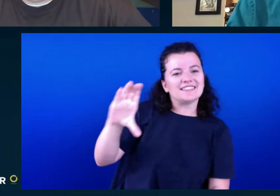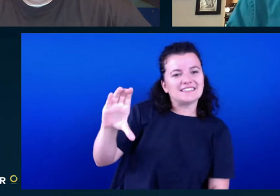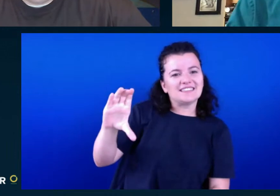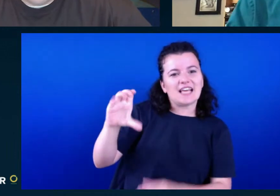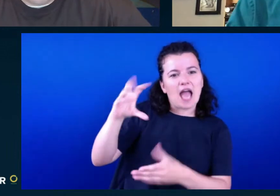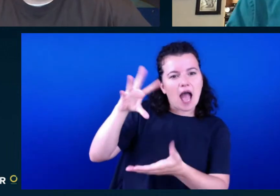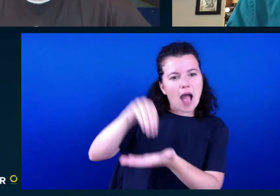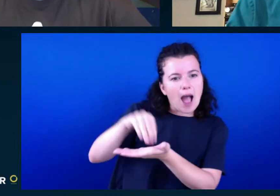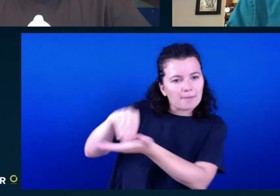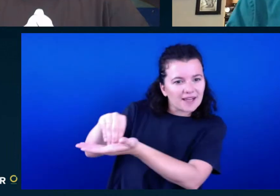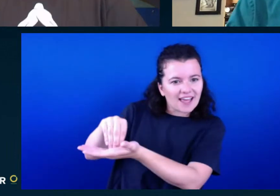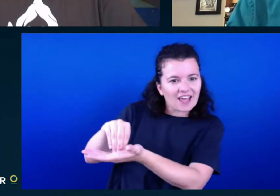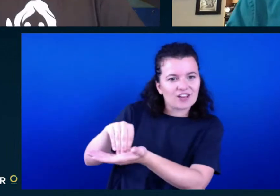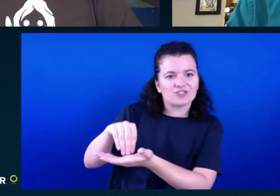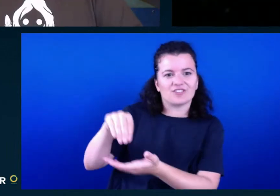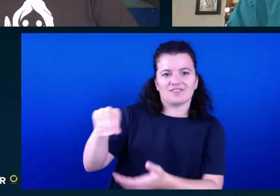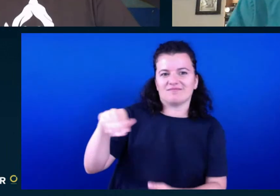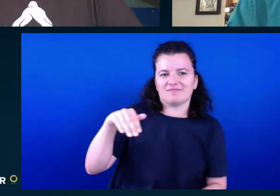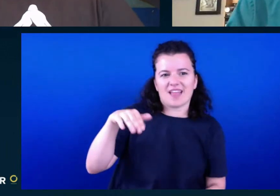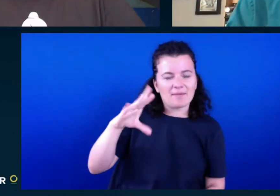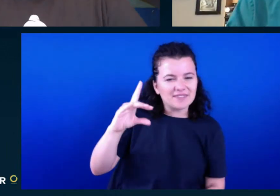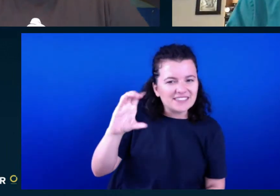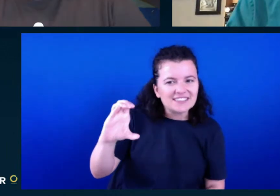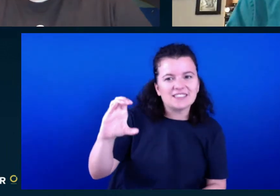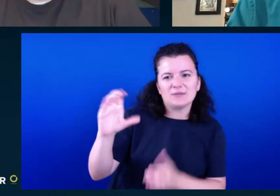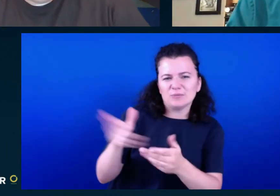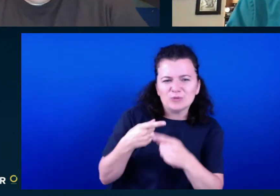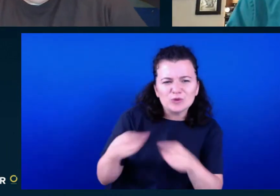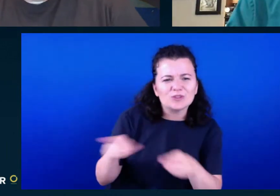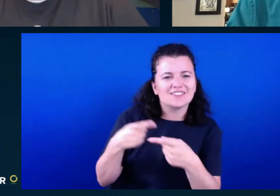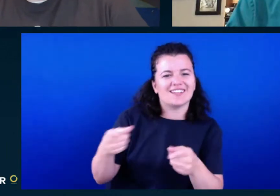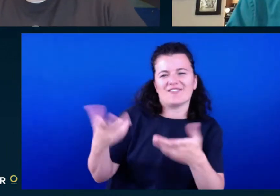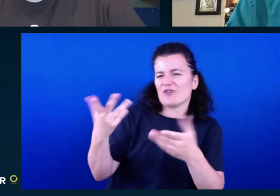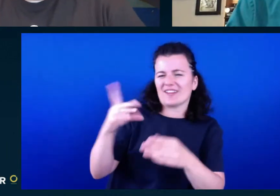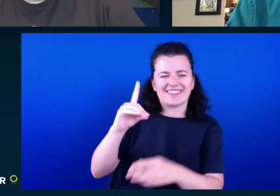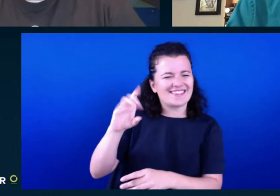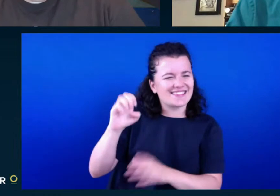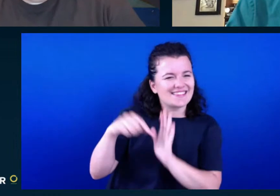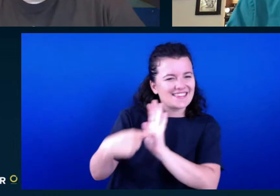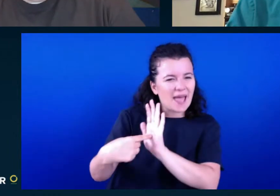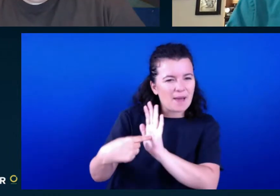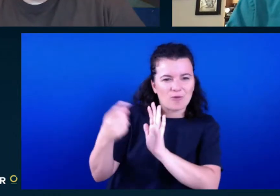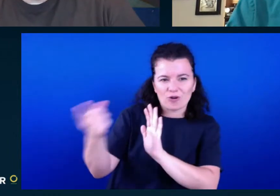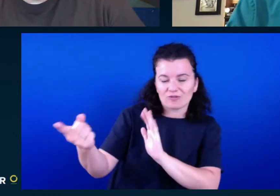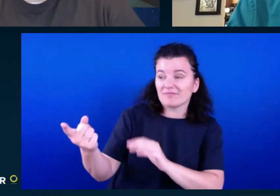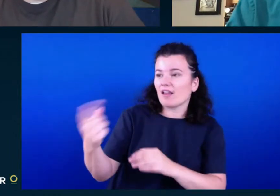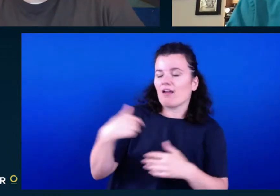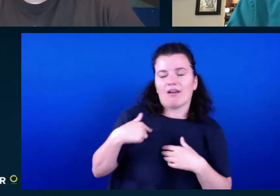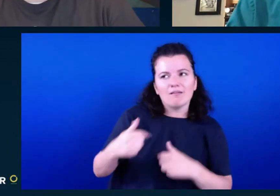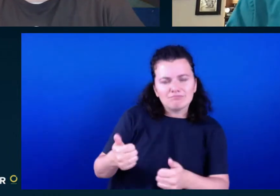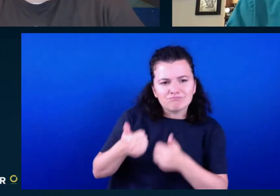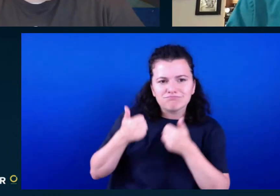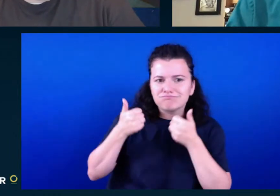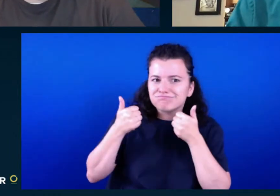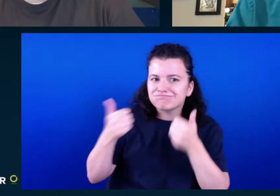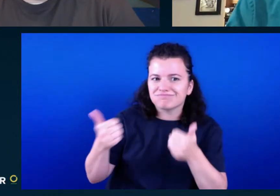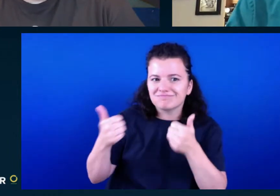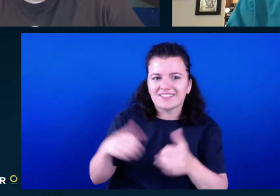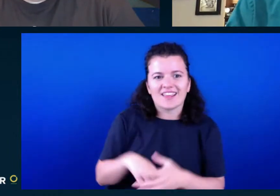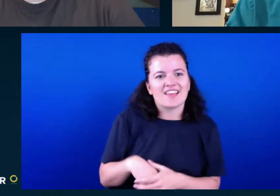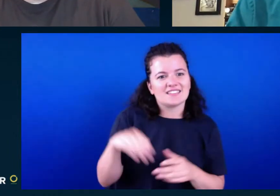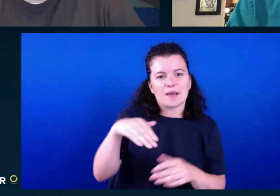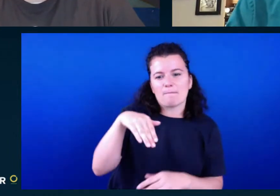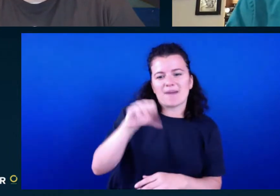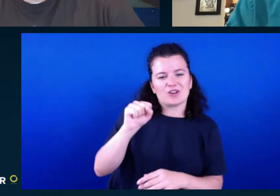You wrote the MVC Music Store demo and did some excellent sessions with Christopher Harrison on the Microsoft Virtual Academy. I